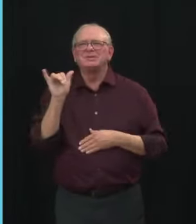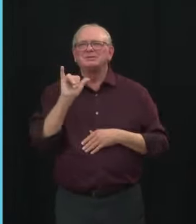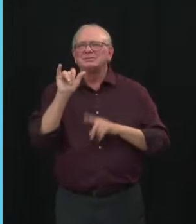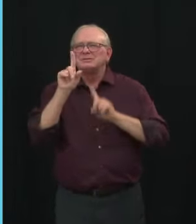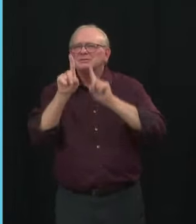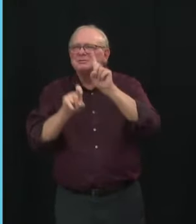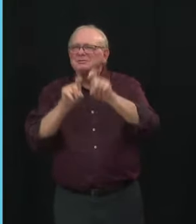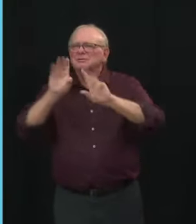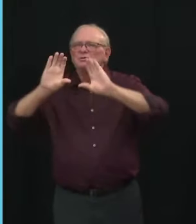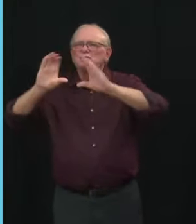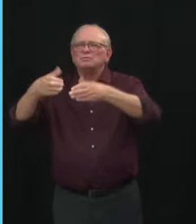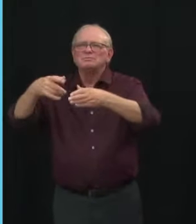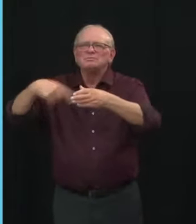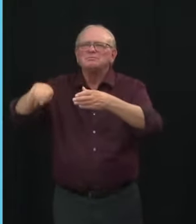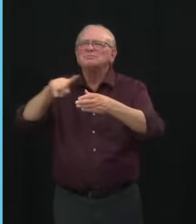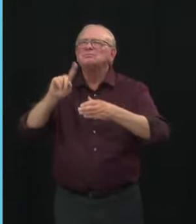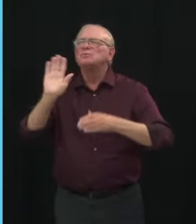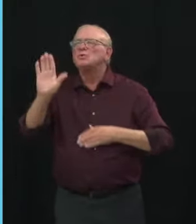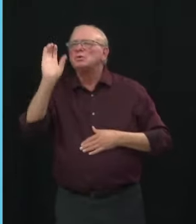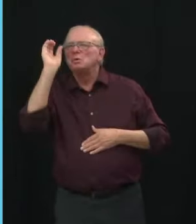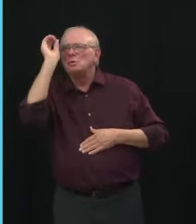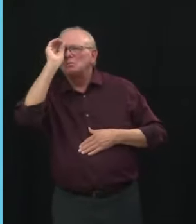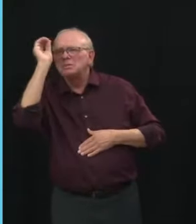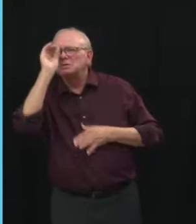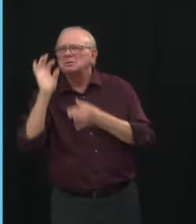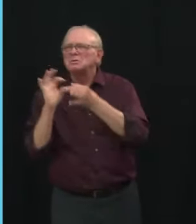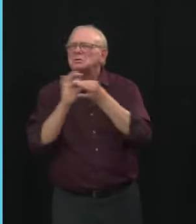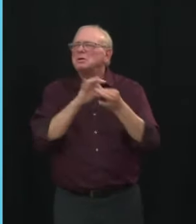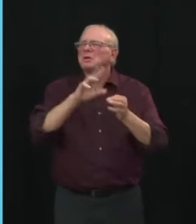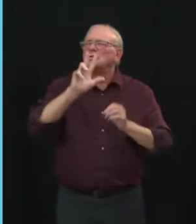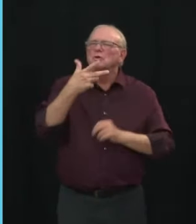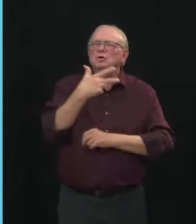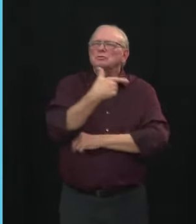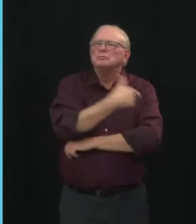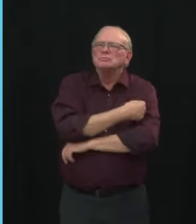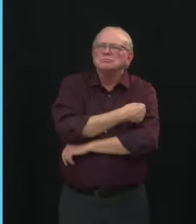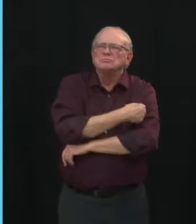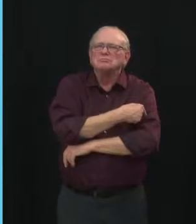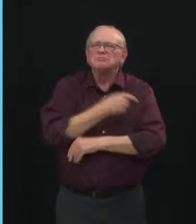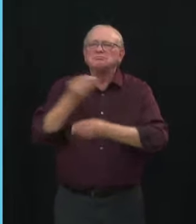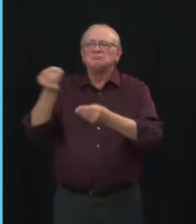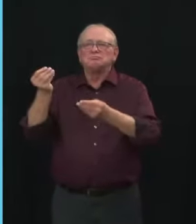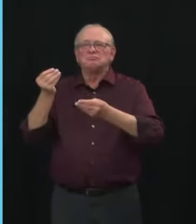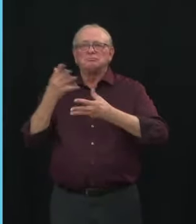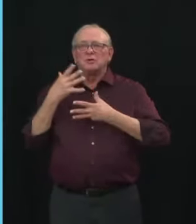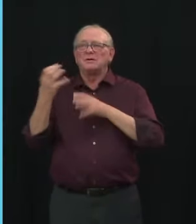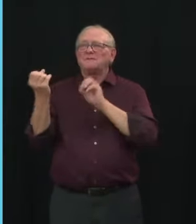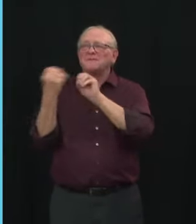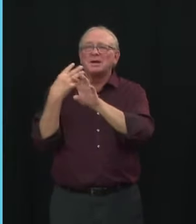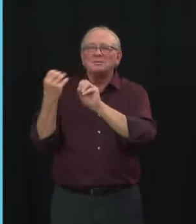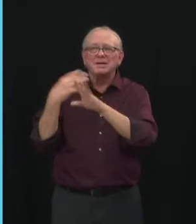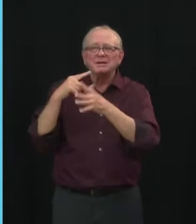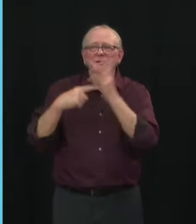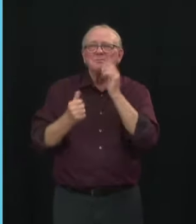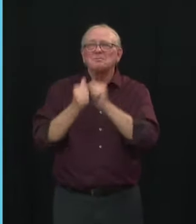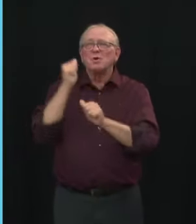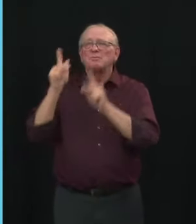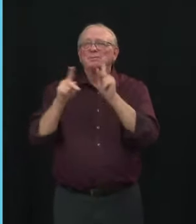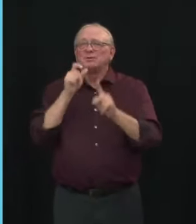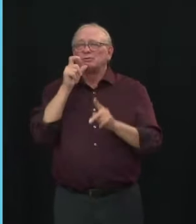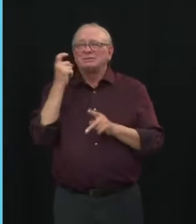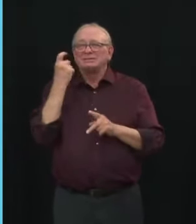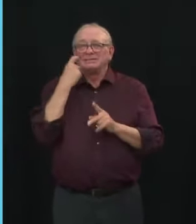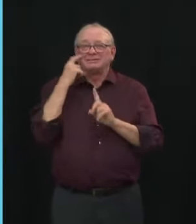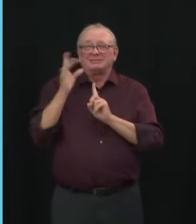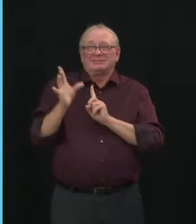that's something that we've certainly heard is people who did have an infection in the fifth wave who